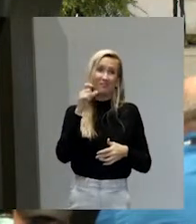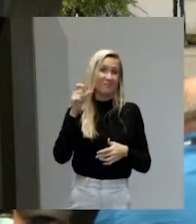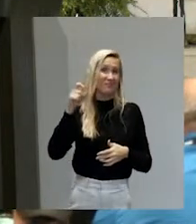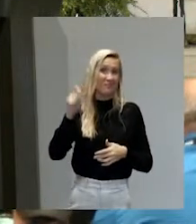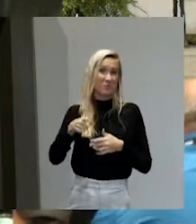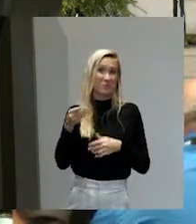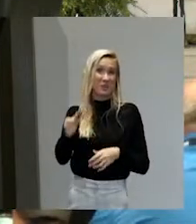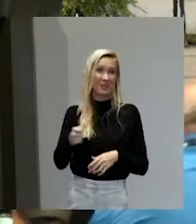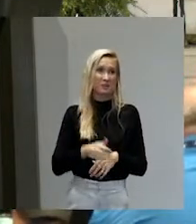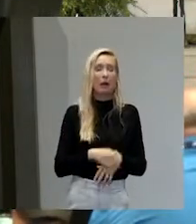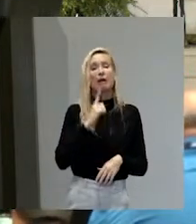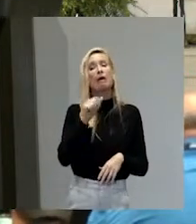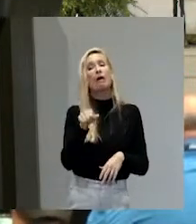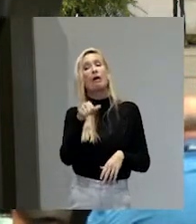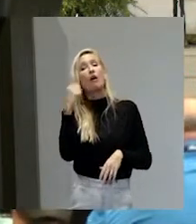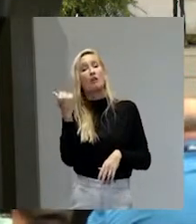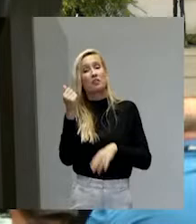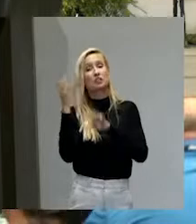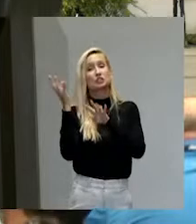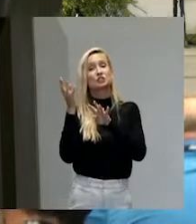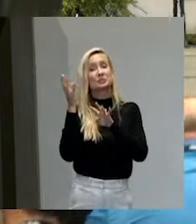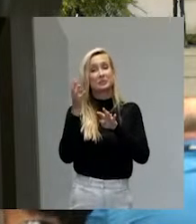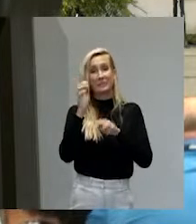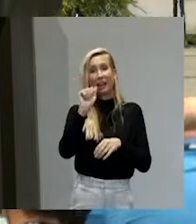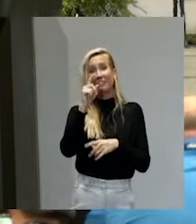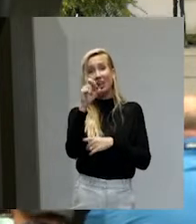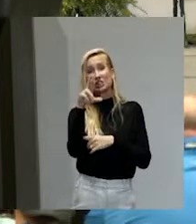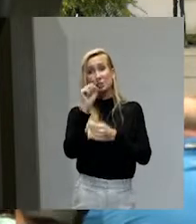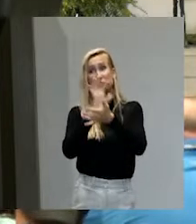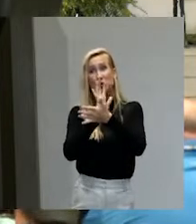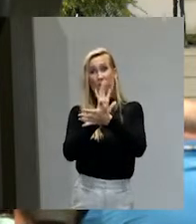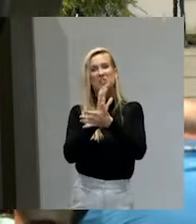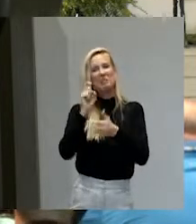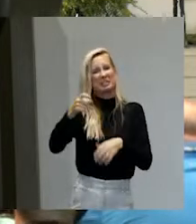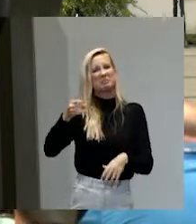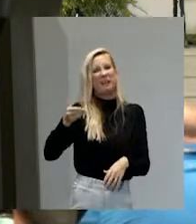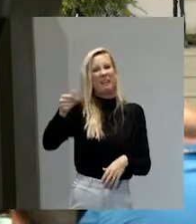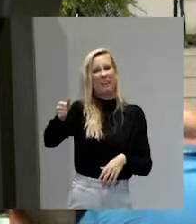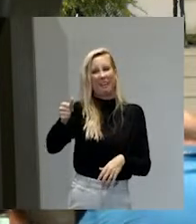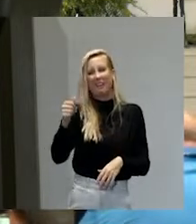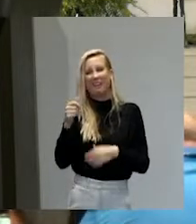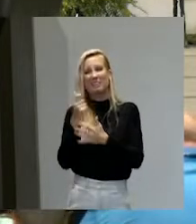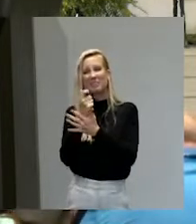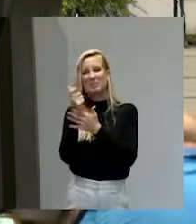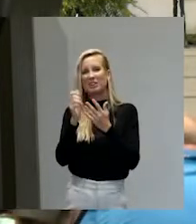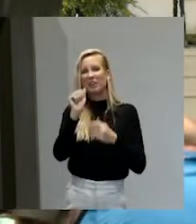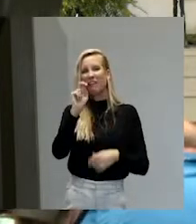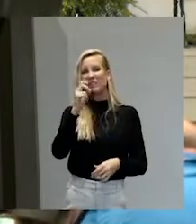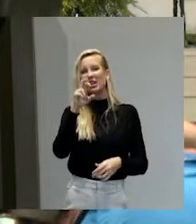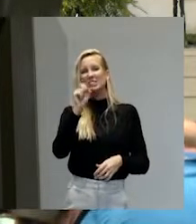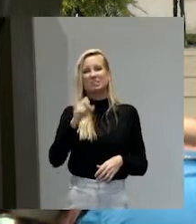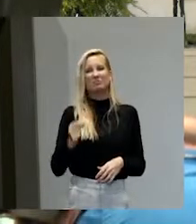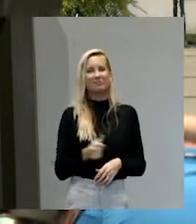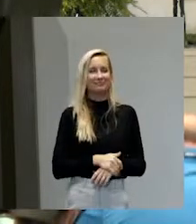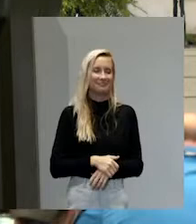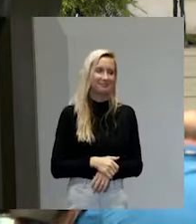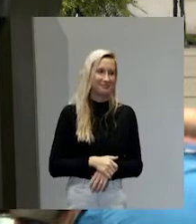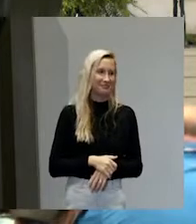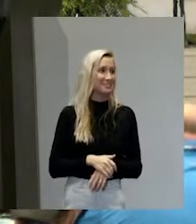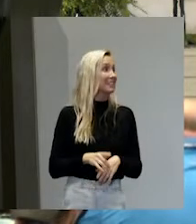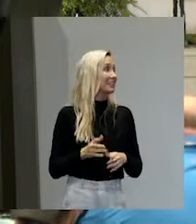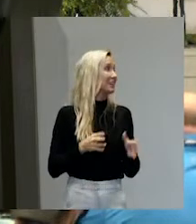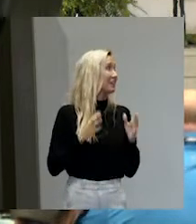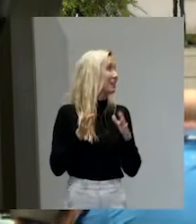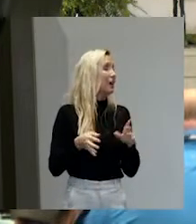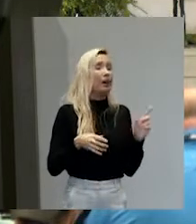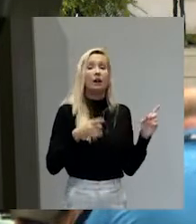Avengers. Oh my God. Oh my God. In addition to a potential season 2, what's next for the three